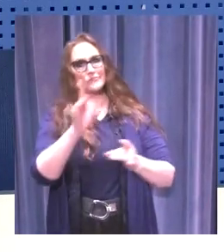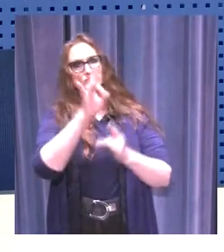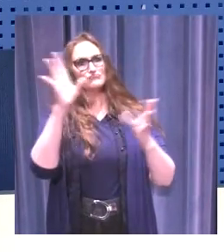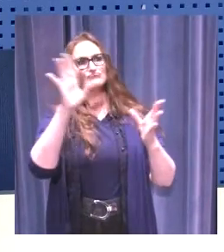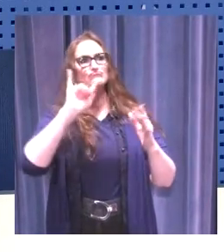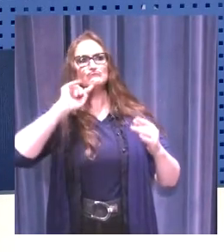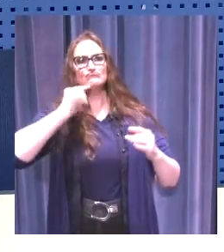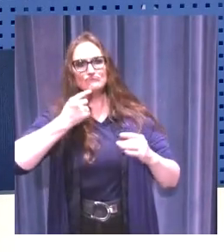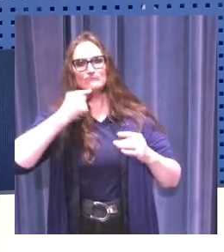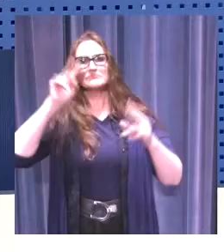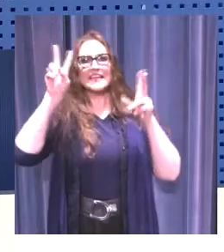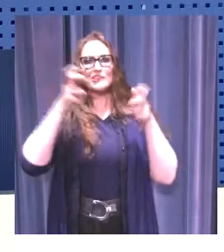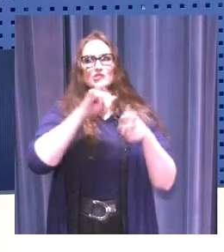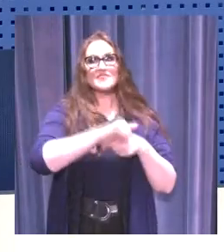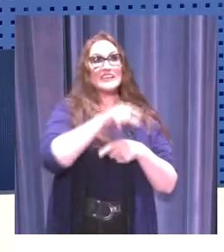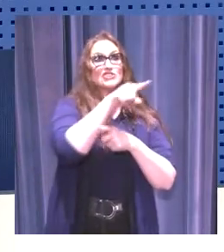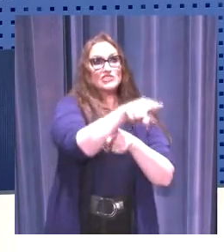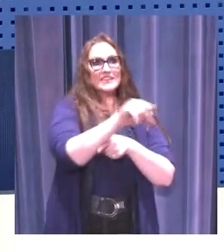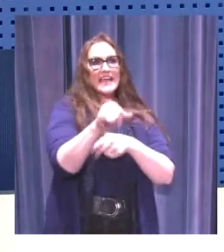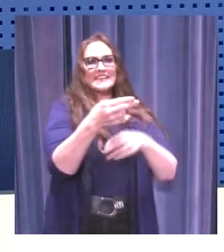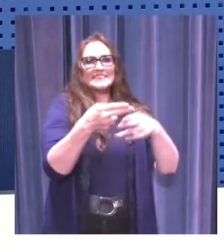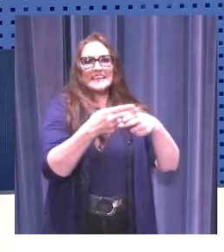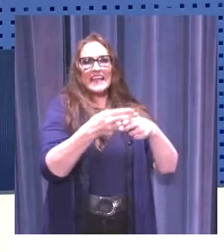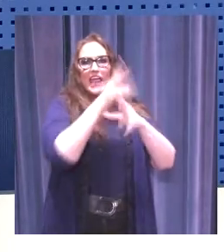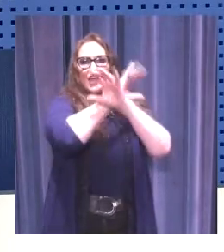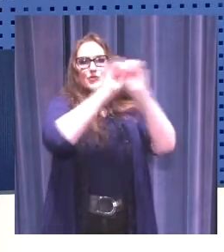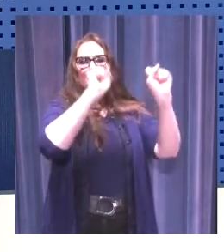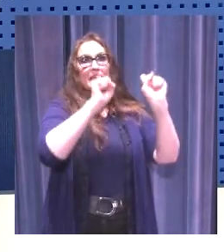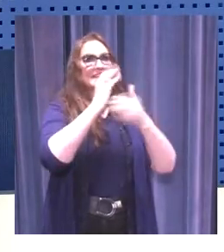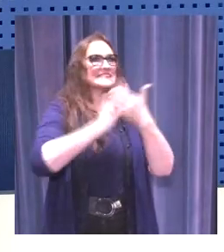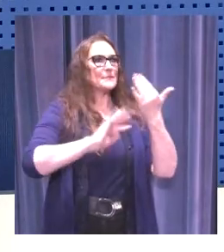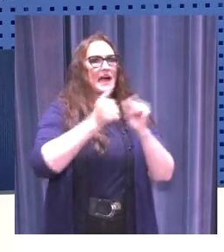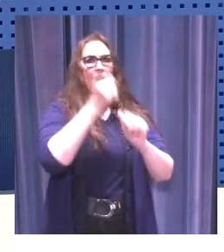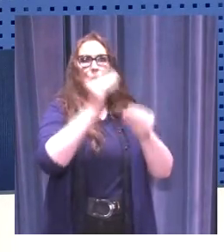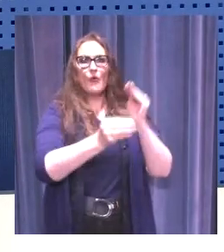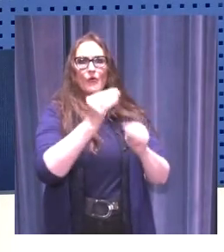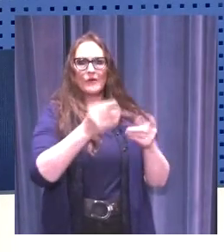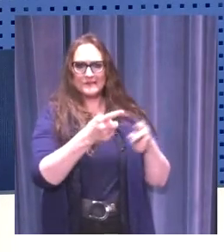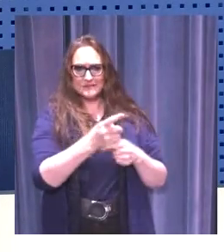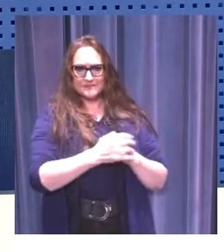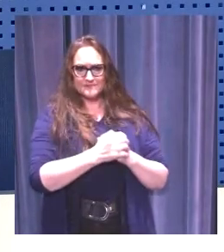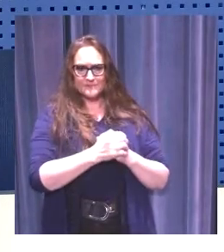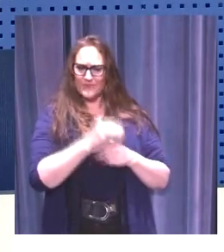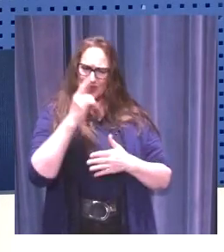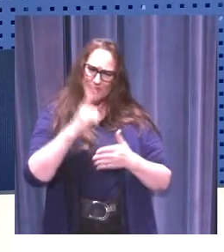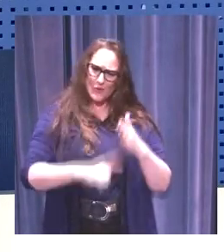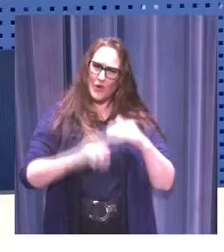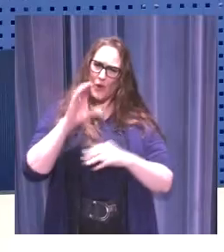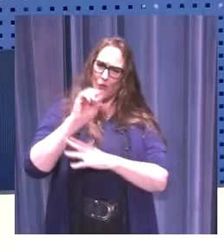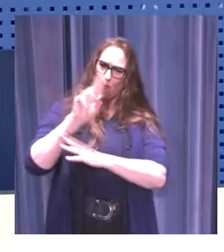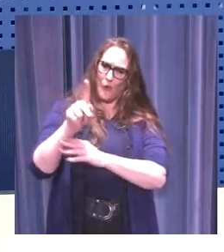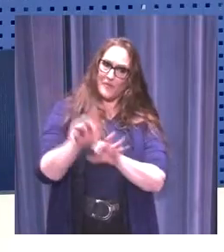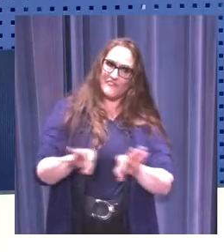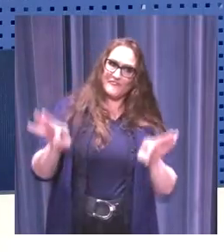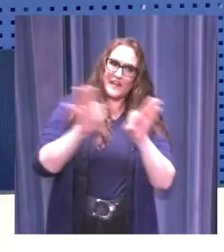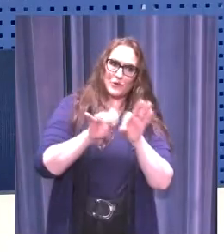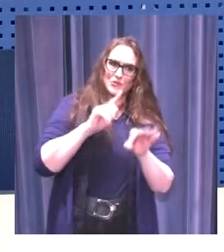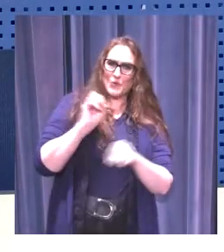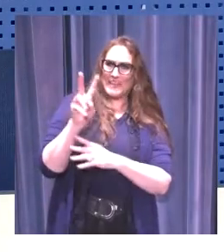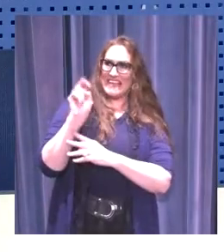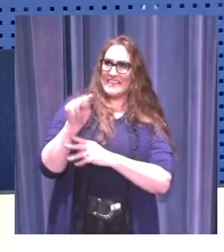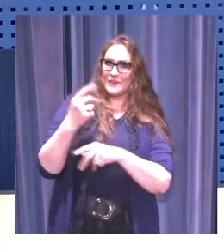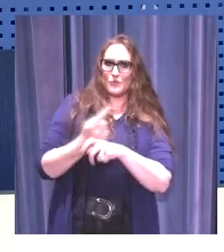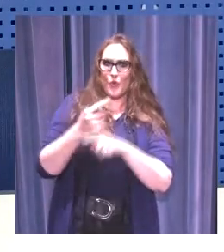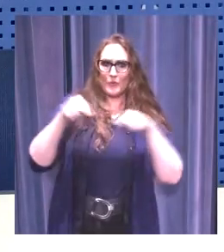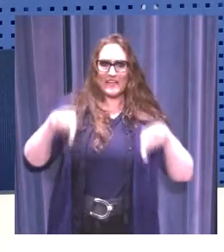issues that she, as an interim, can somehow correct? What corporate values are even appropriate here,